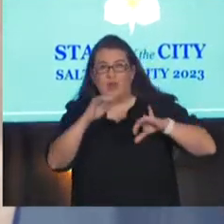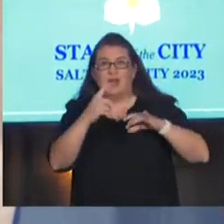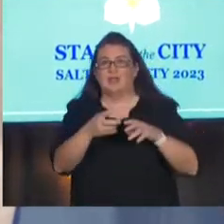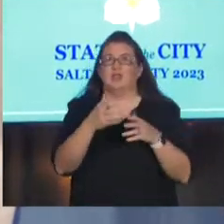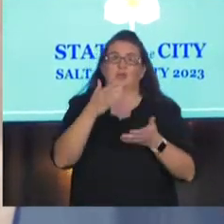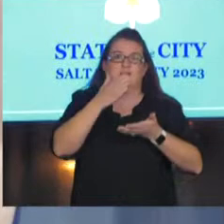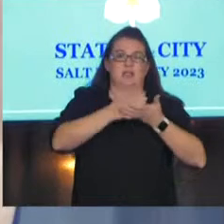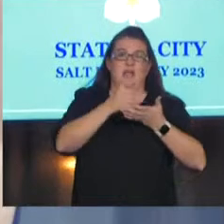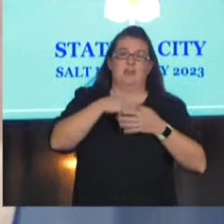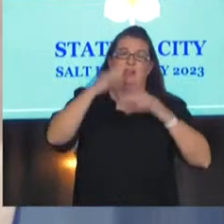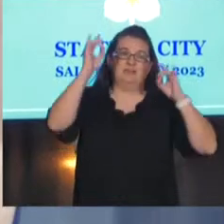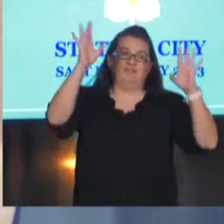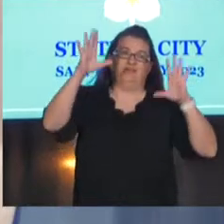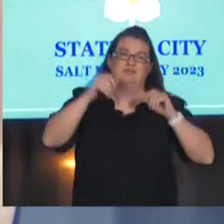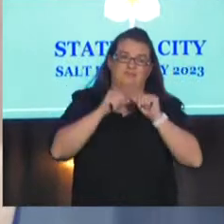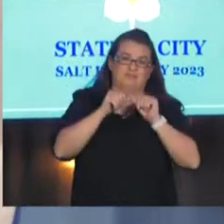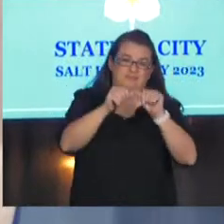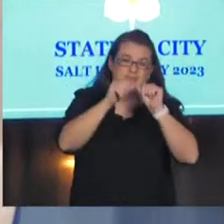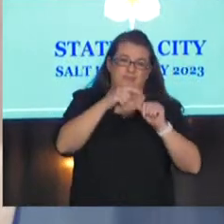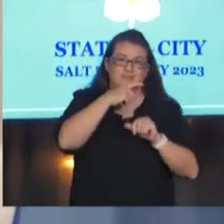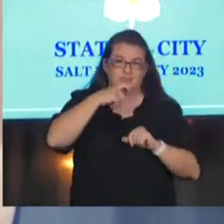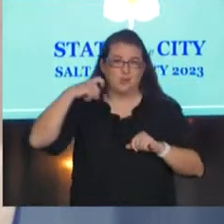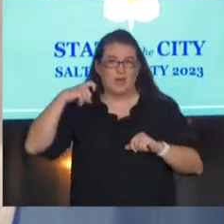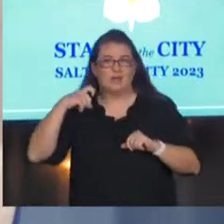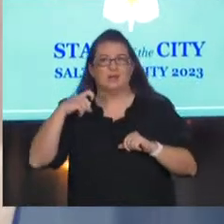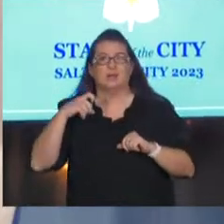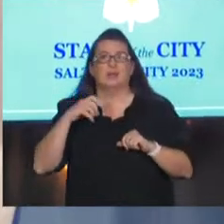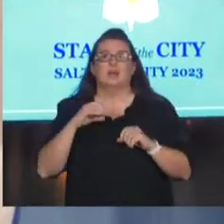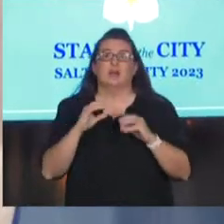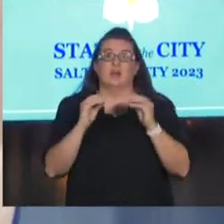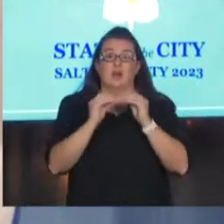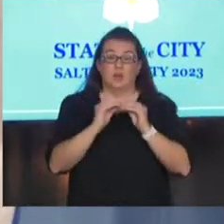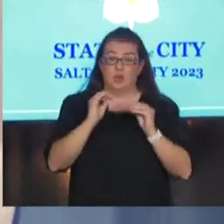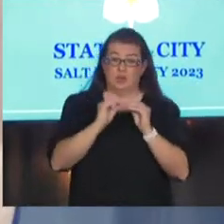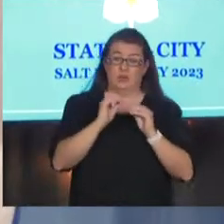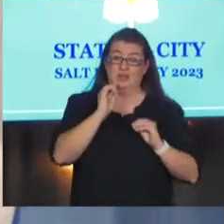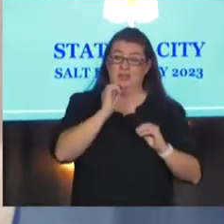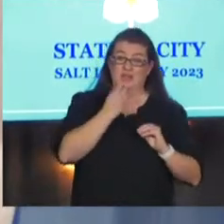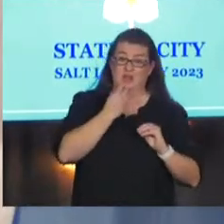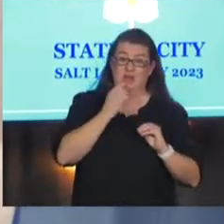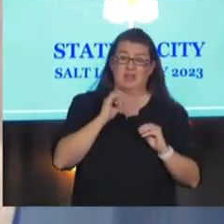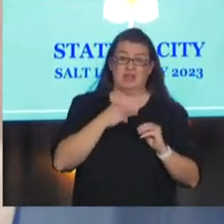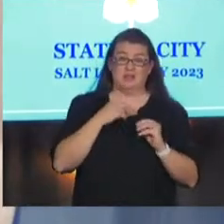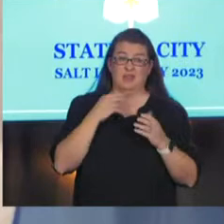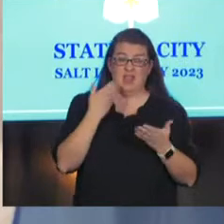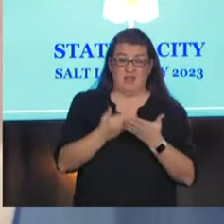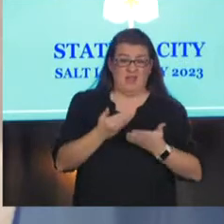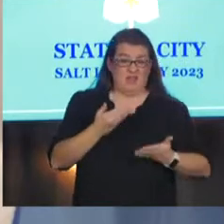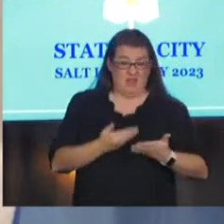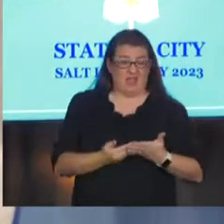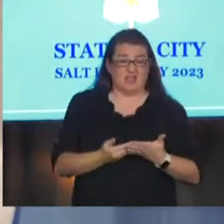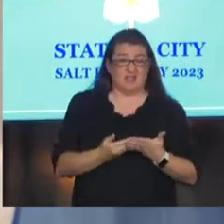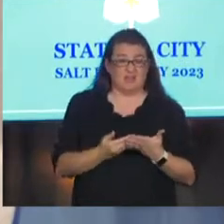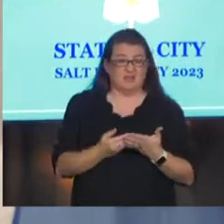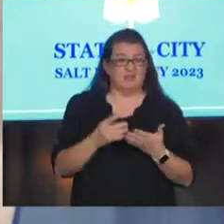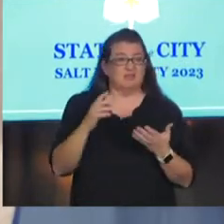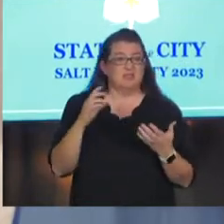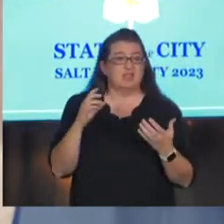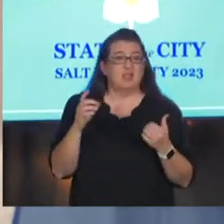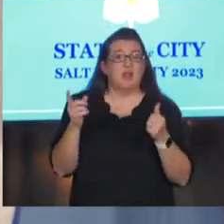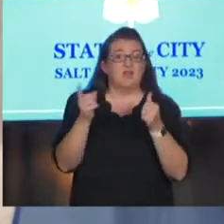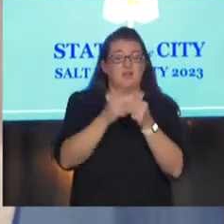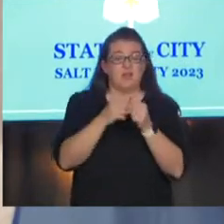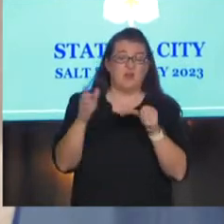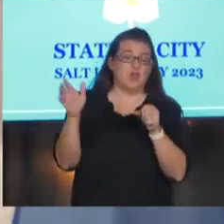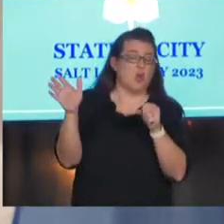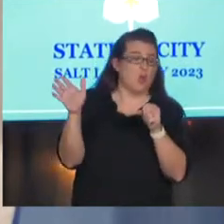decades-long mega drought. More sobering are two key facts that put our challenge in perspective. First, the entire Salt